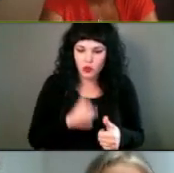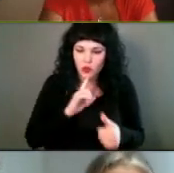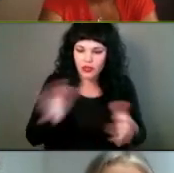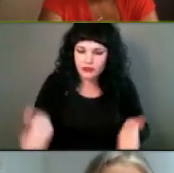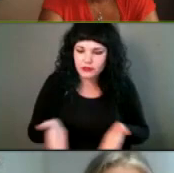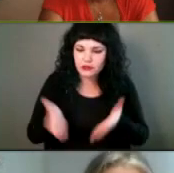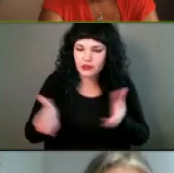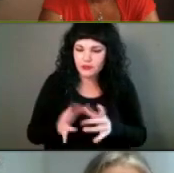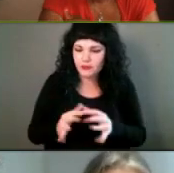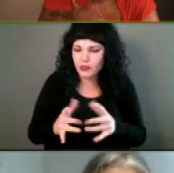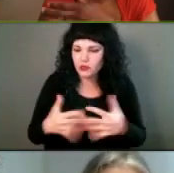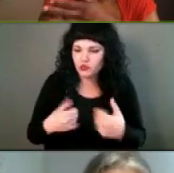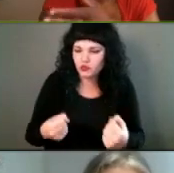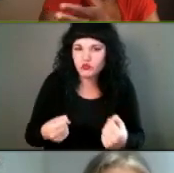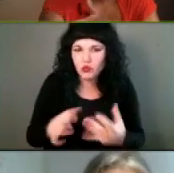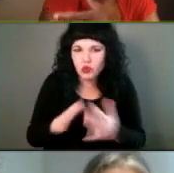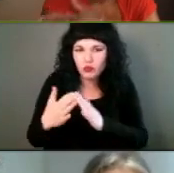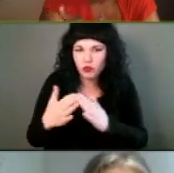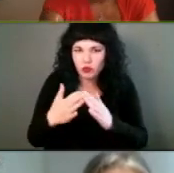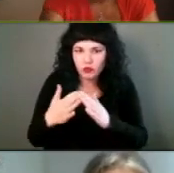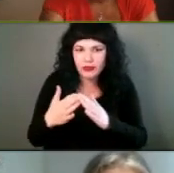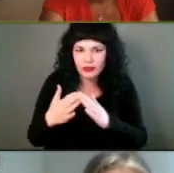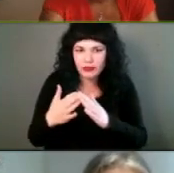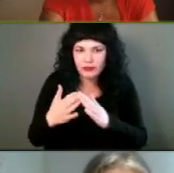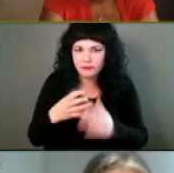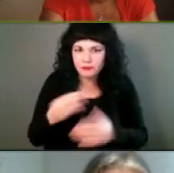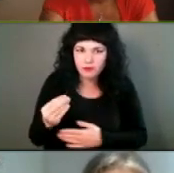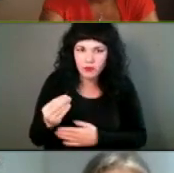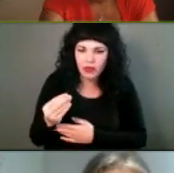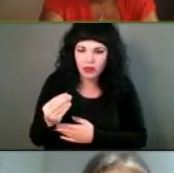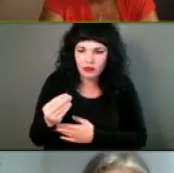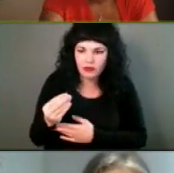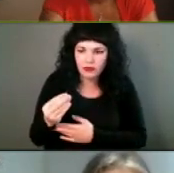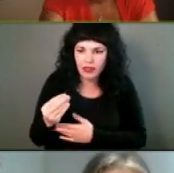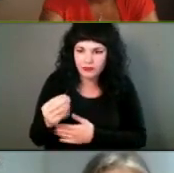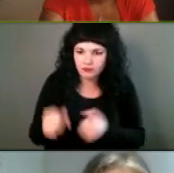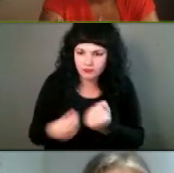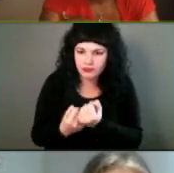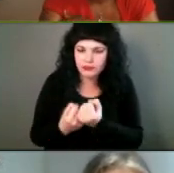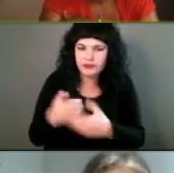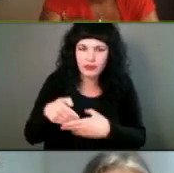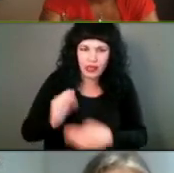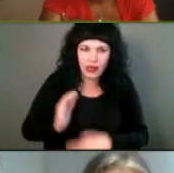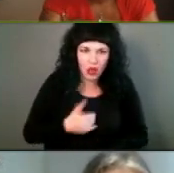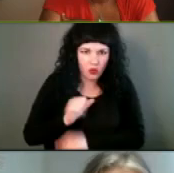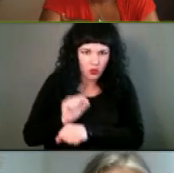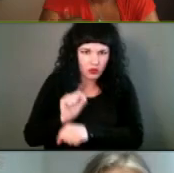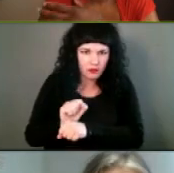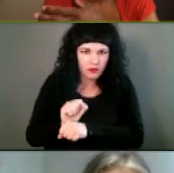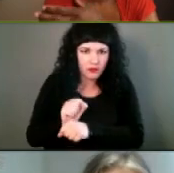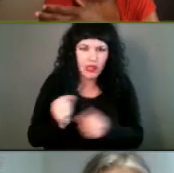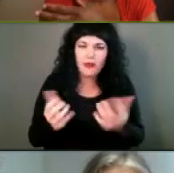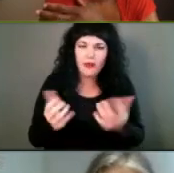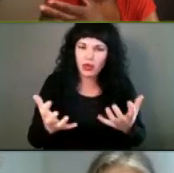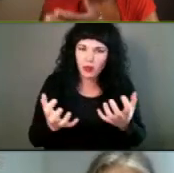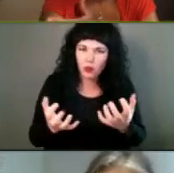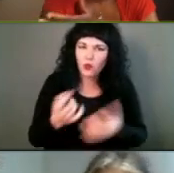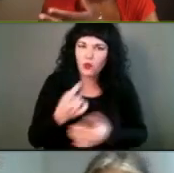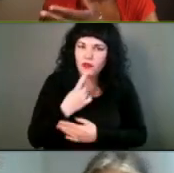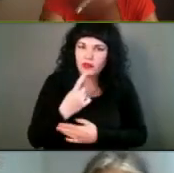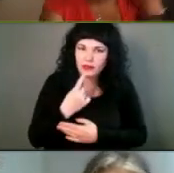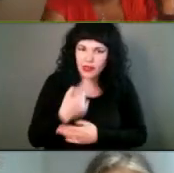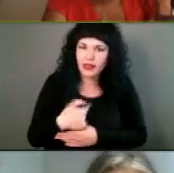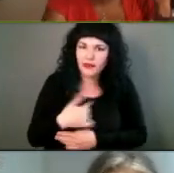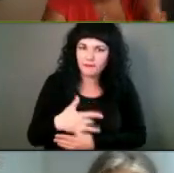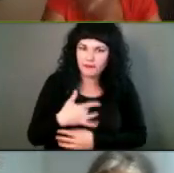work. I mimic, however, the things that Misha's talked about in that we are